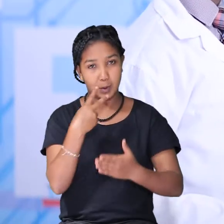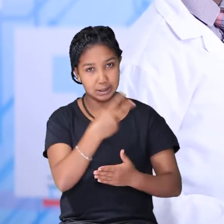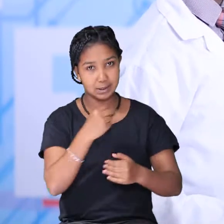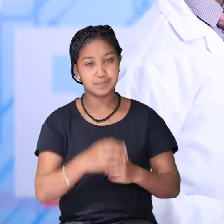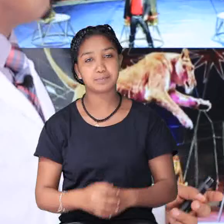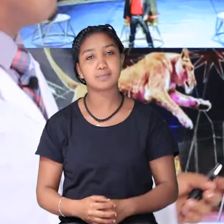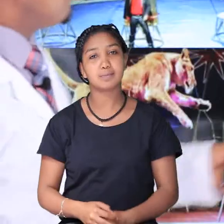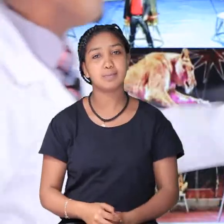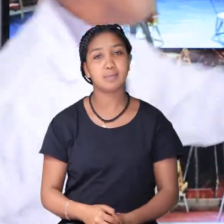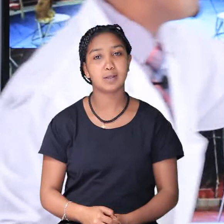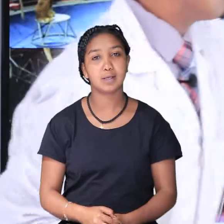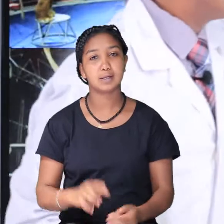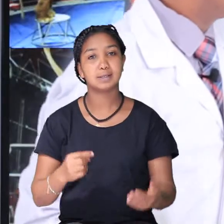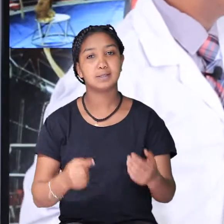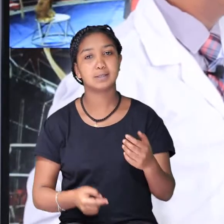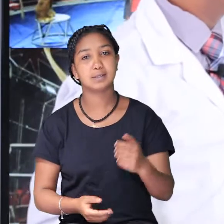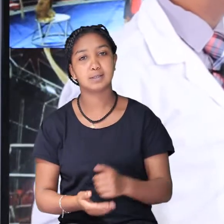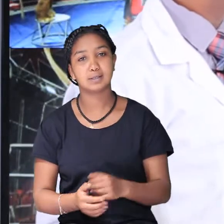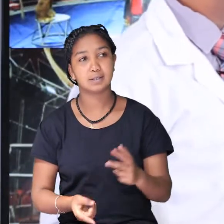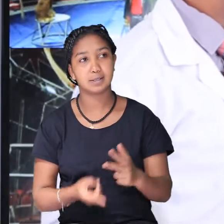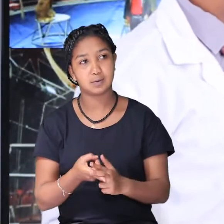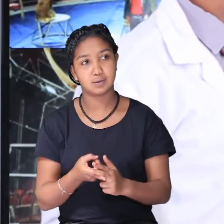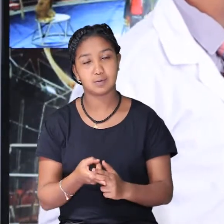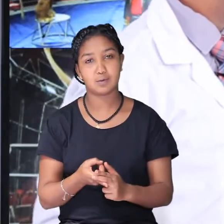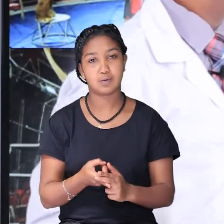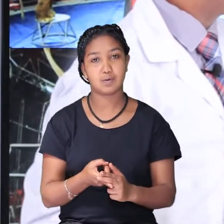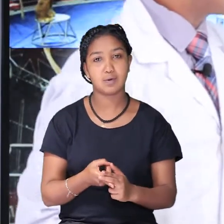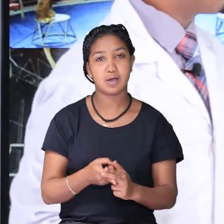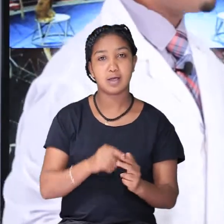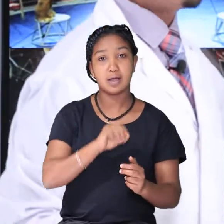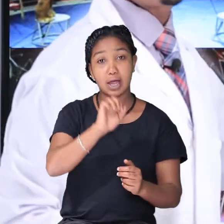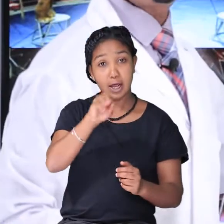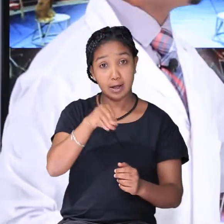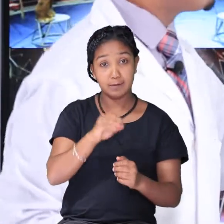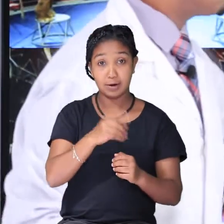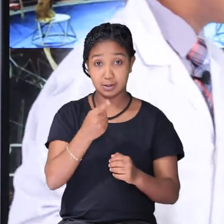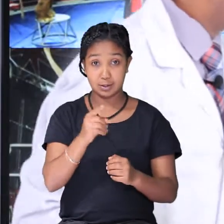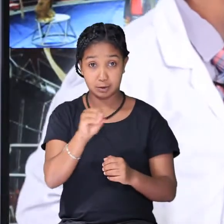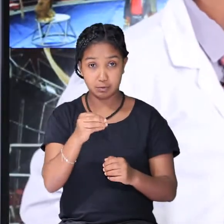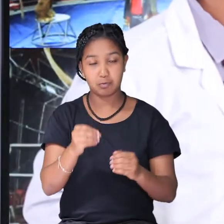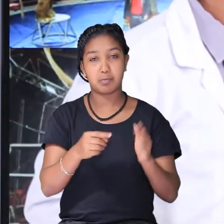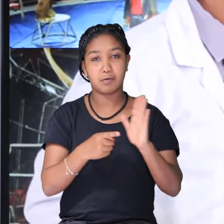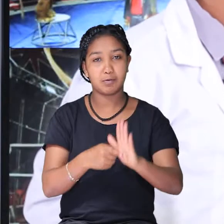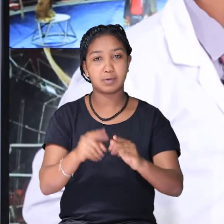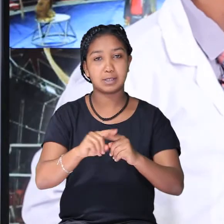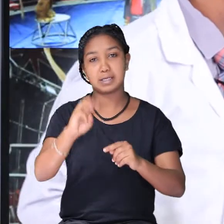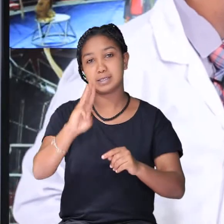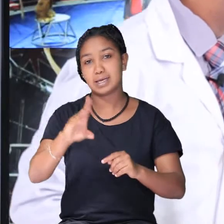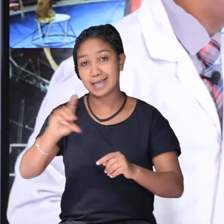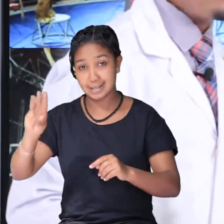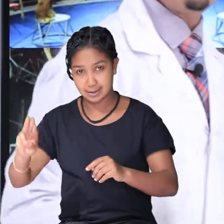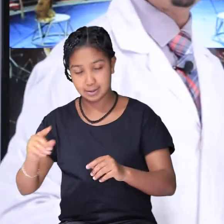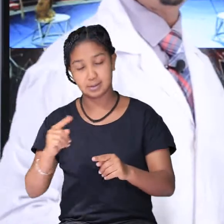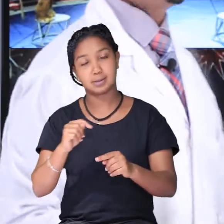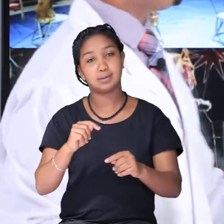see. This is also elephant performing circus tricks. There is